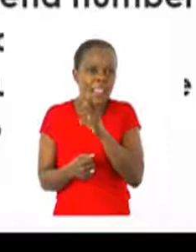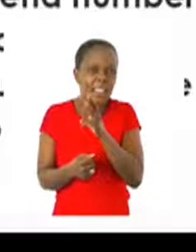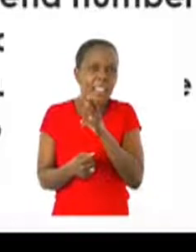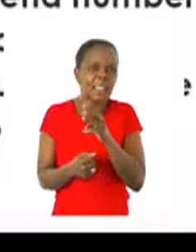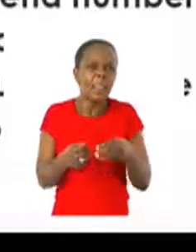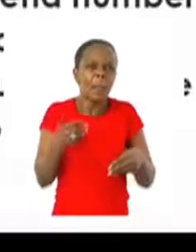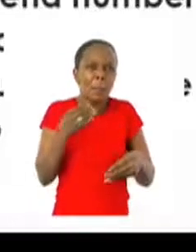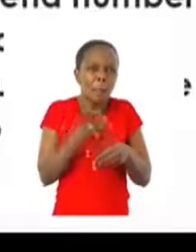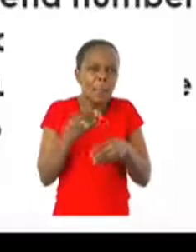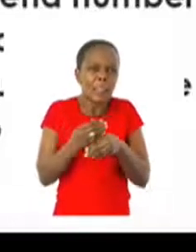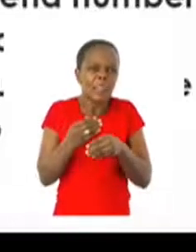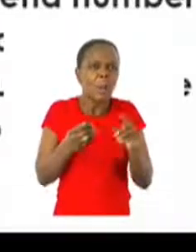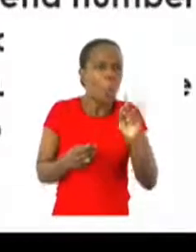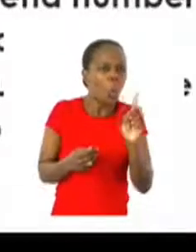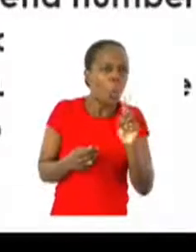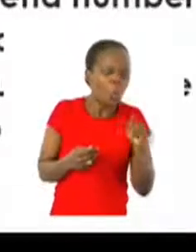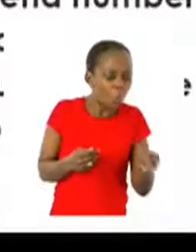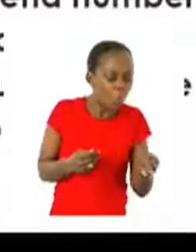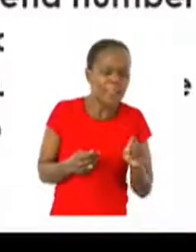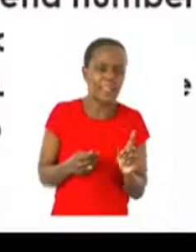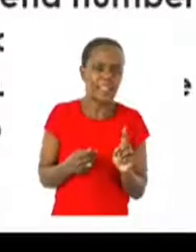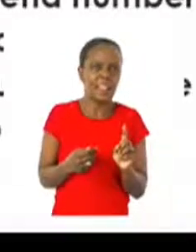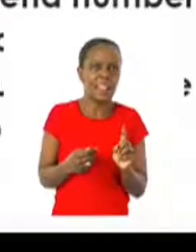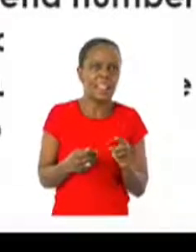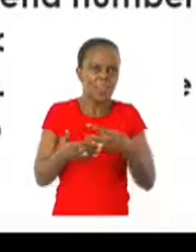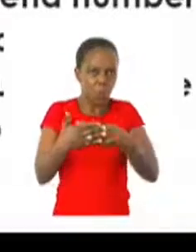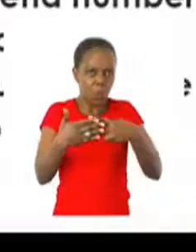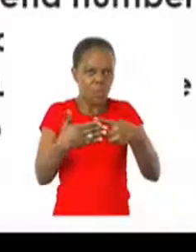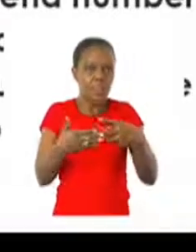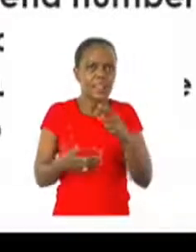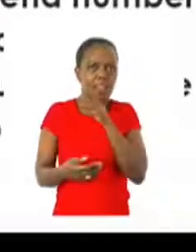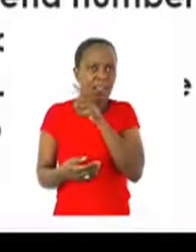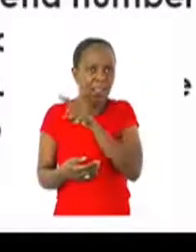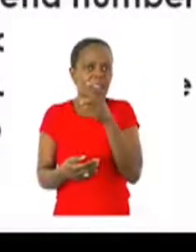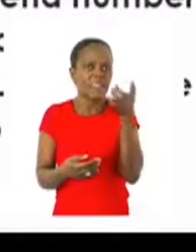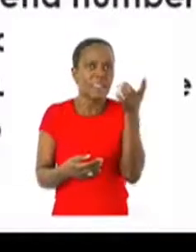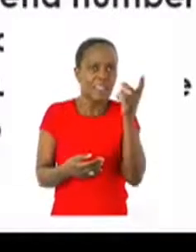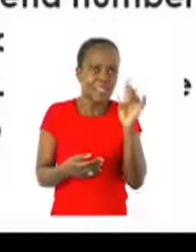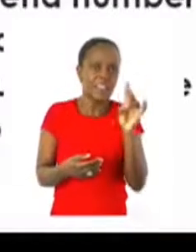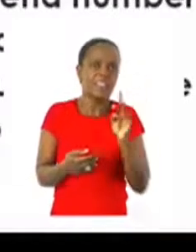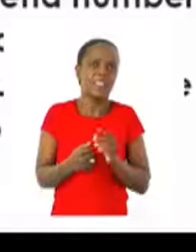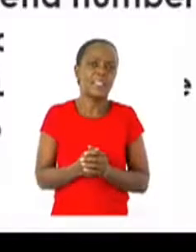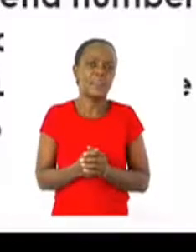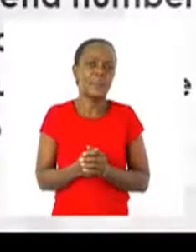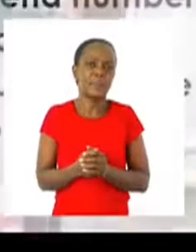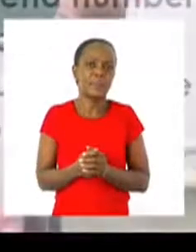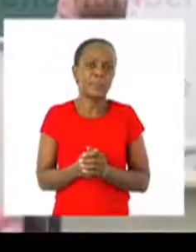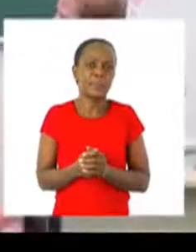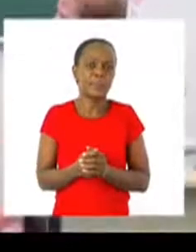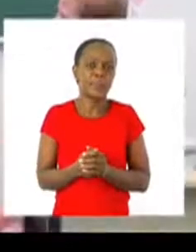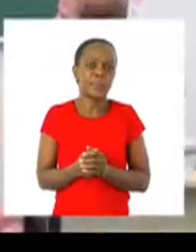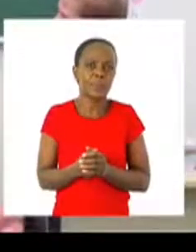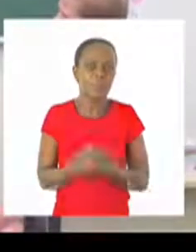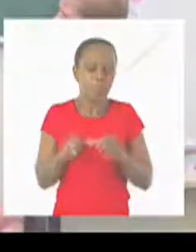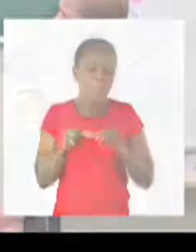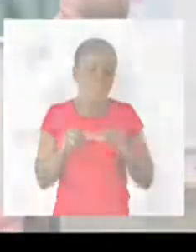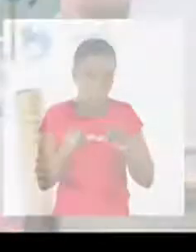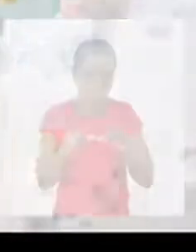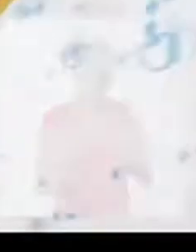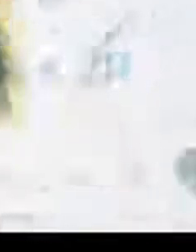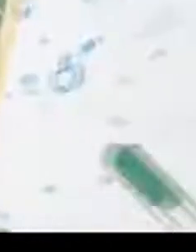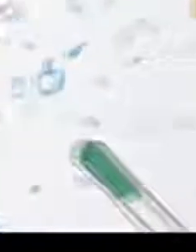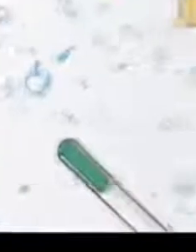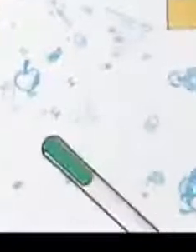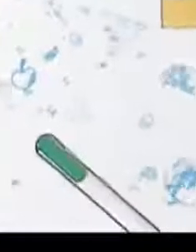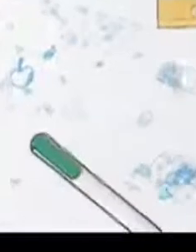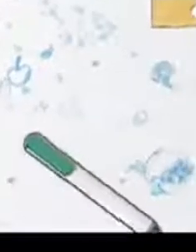plus 4 will give us 17. That is our final lesson for today.